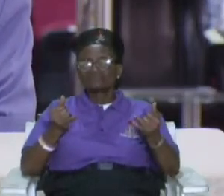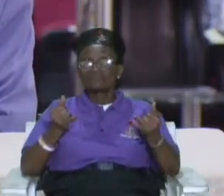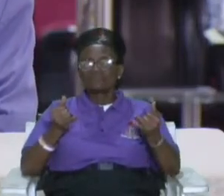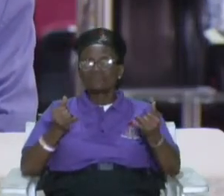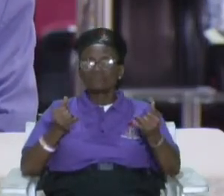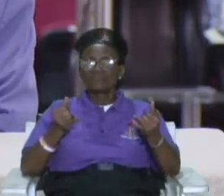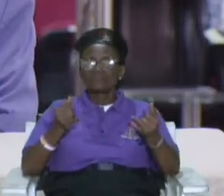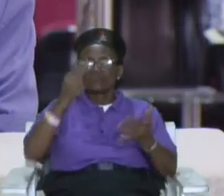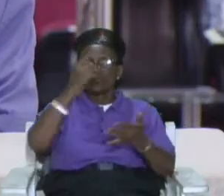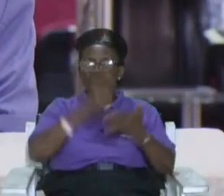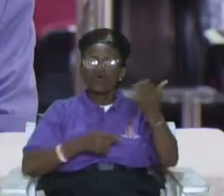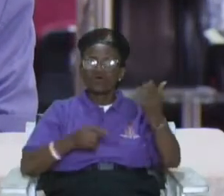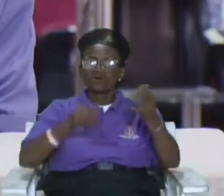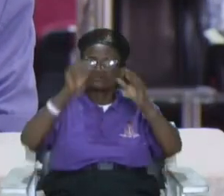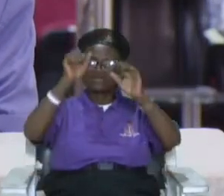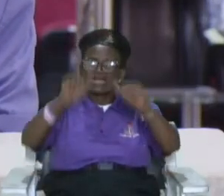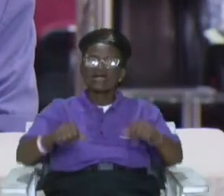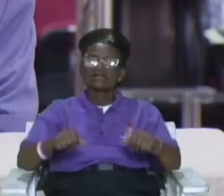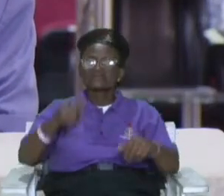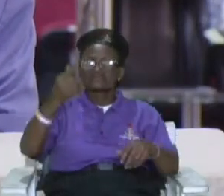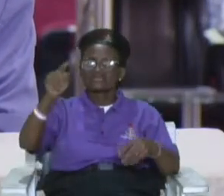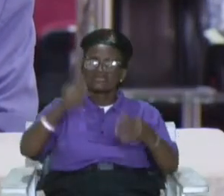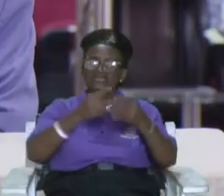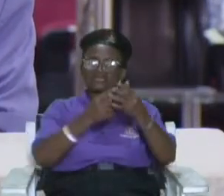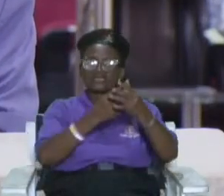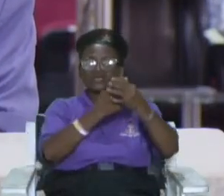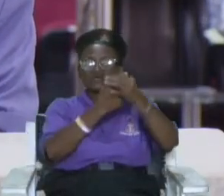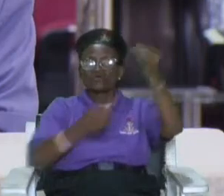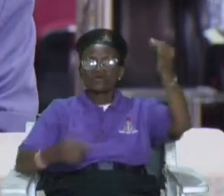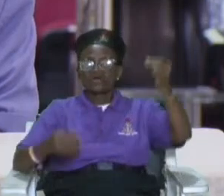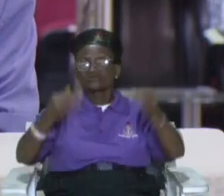what can the rod of fire do?